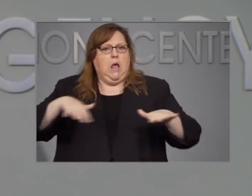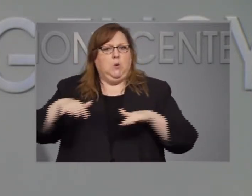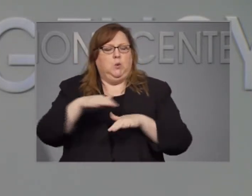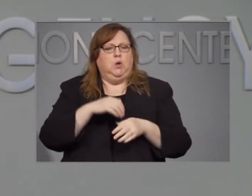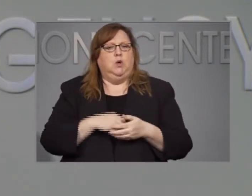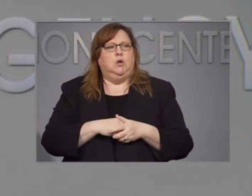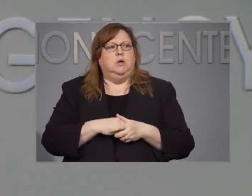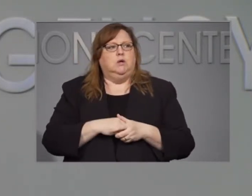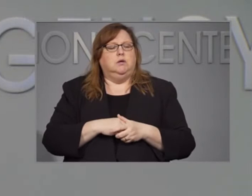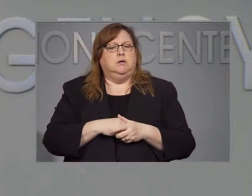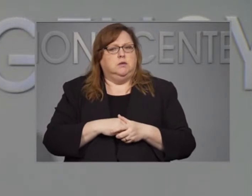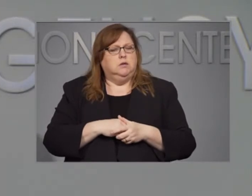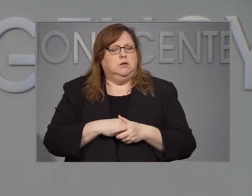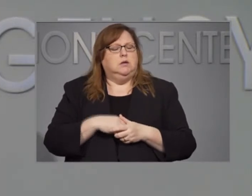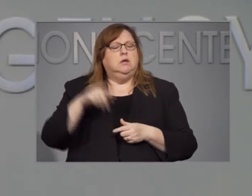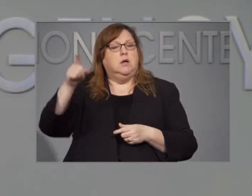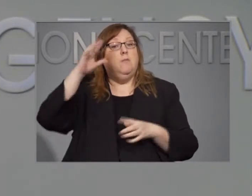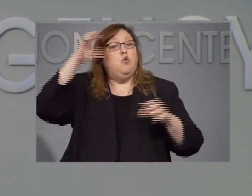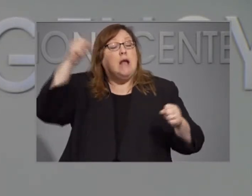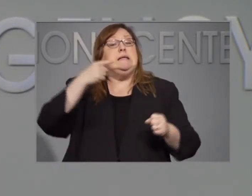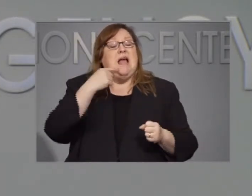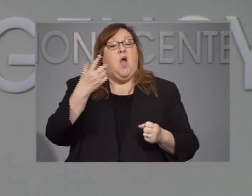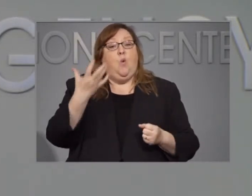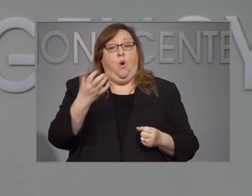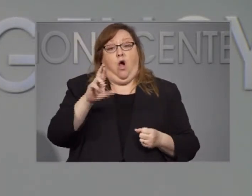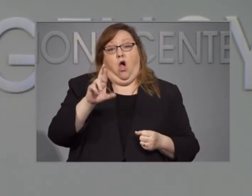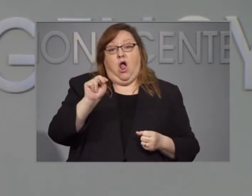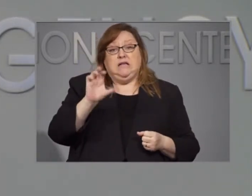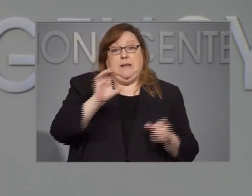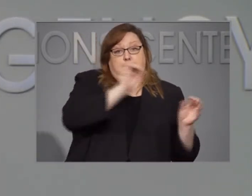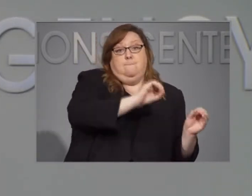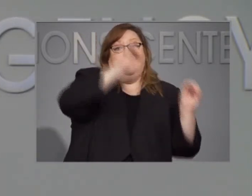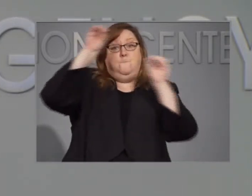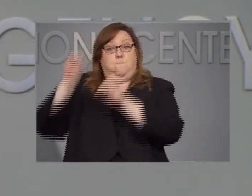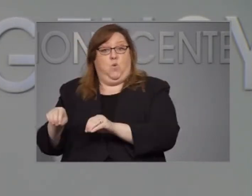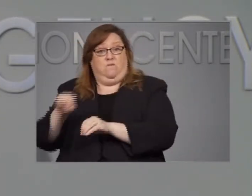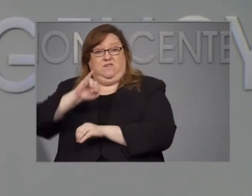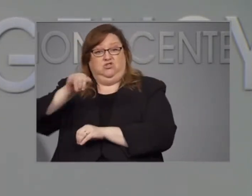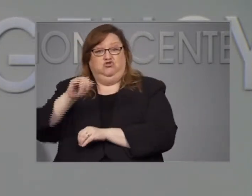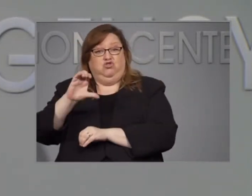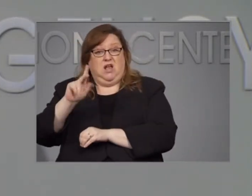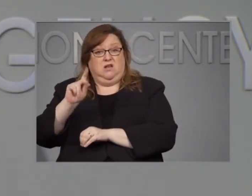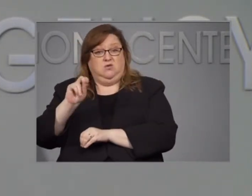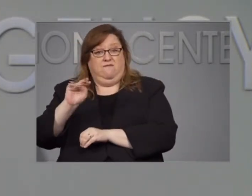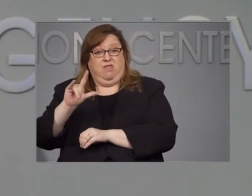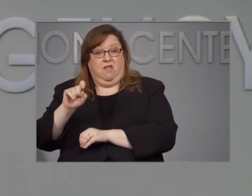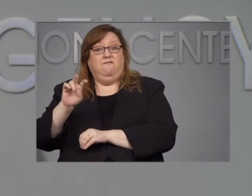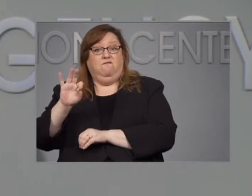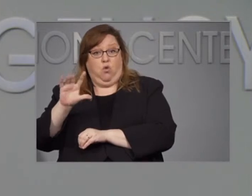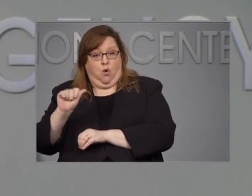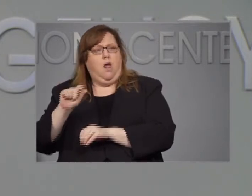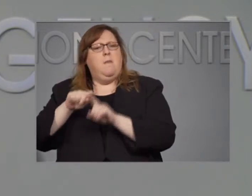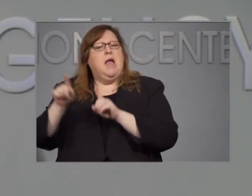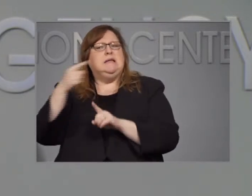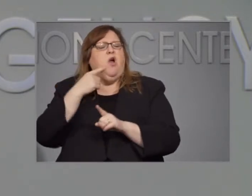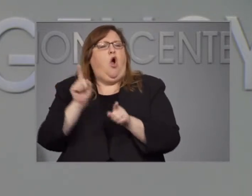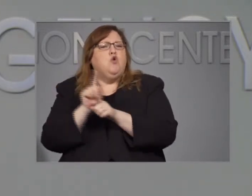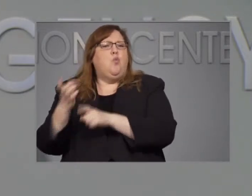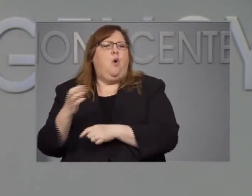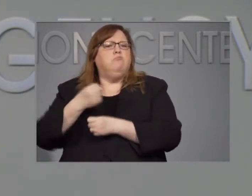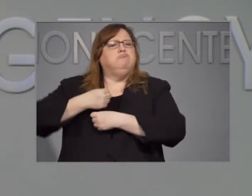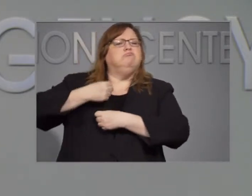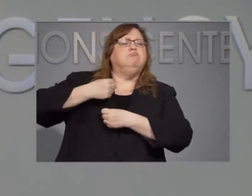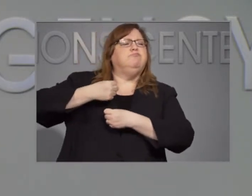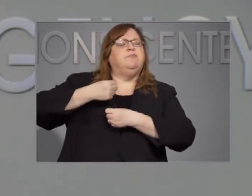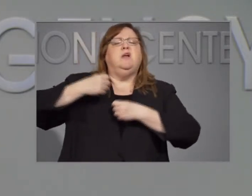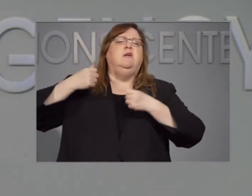wants to hold a rally here in North Carolina. Have you had any contact with the president's campaign about North Carolina hosting such an